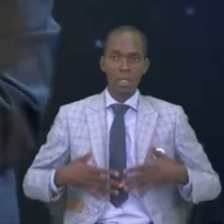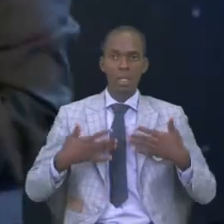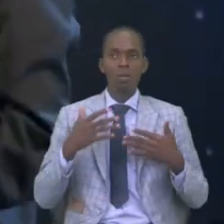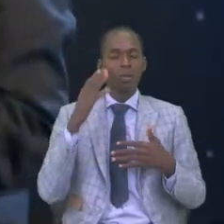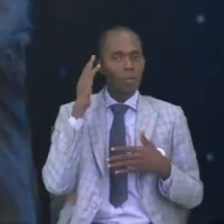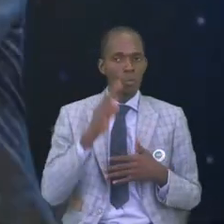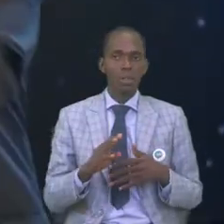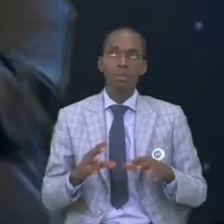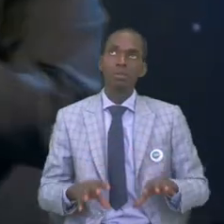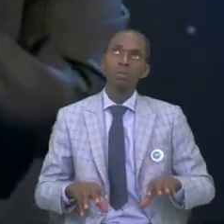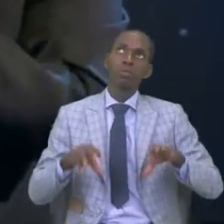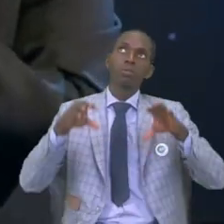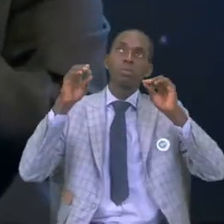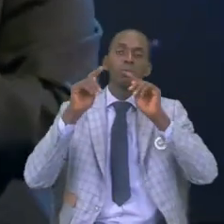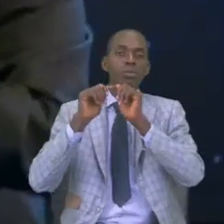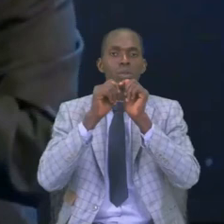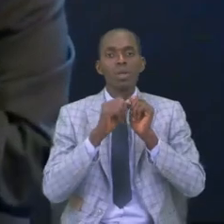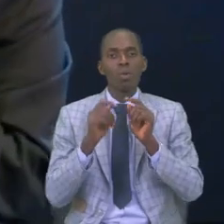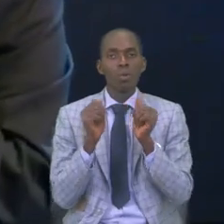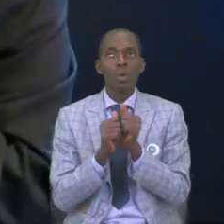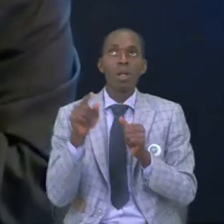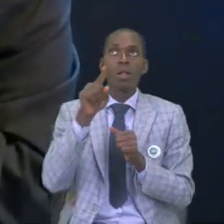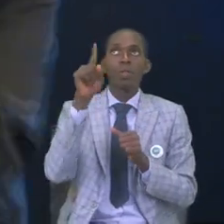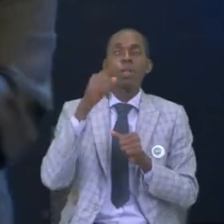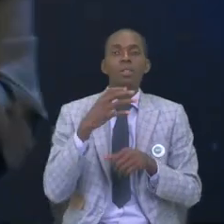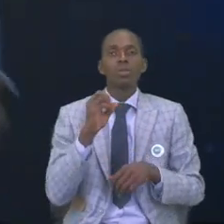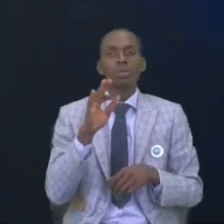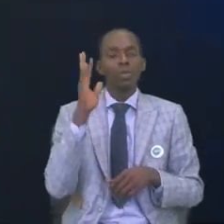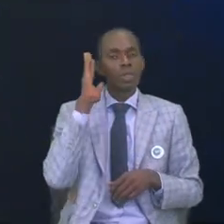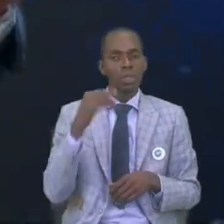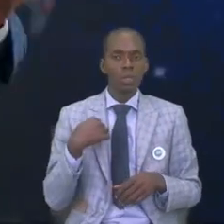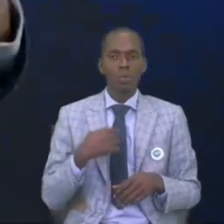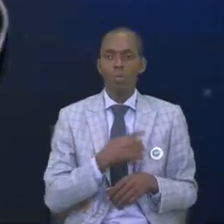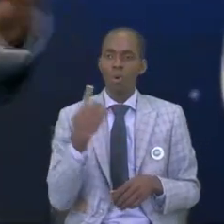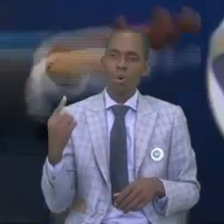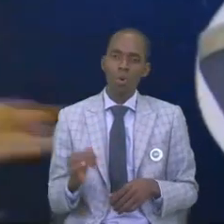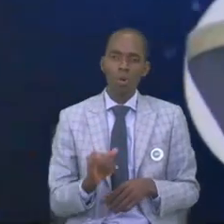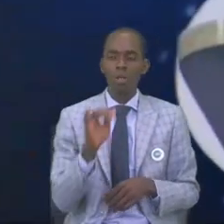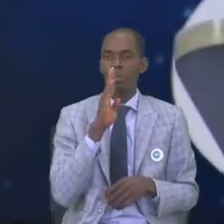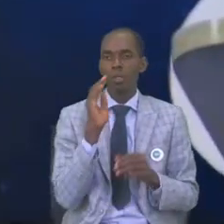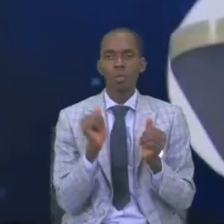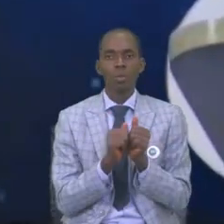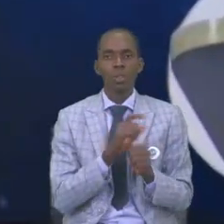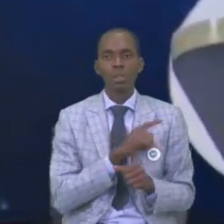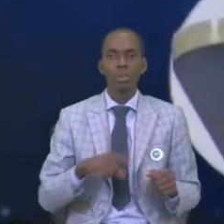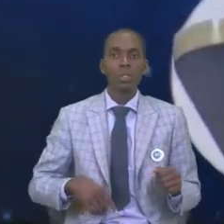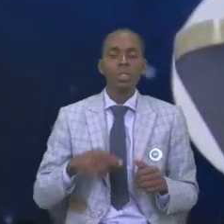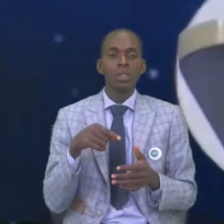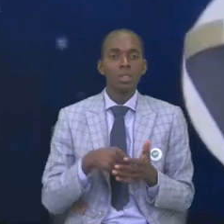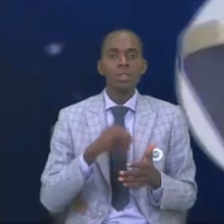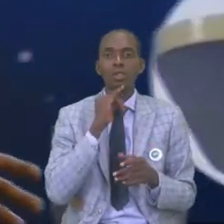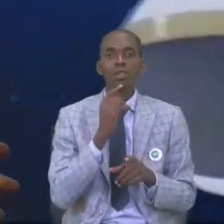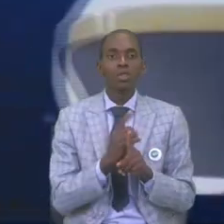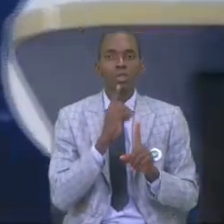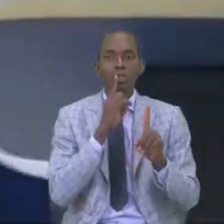up together with them, and so shall we ever be with the Lord. He's talking about the trials. This verse here is talking